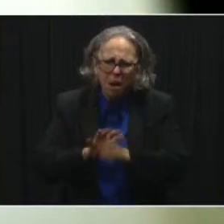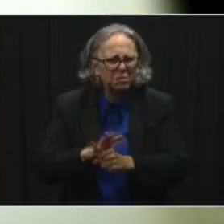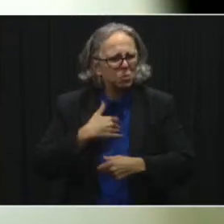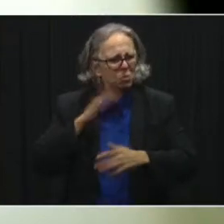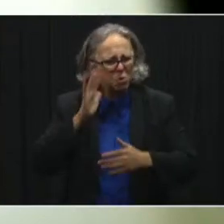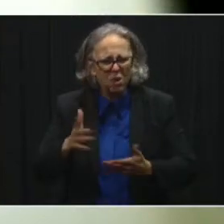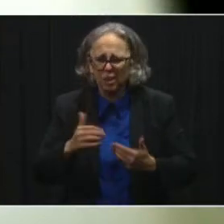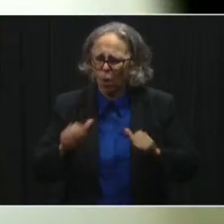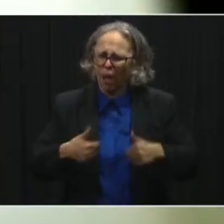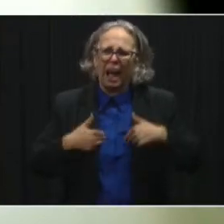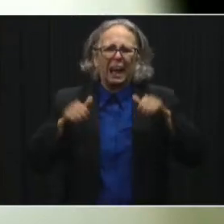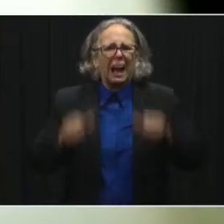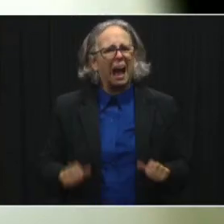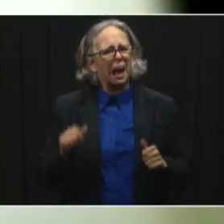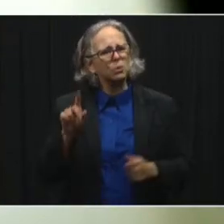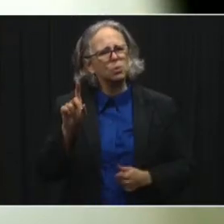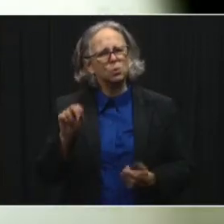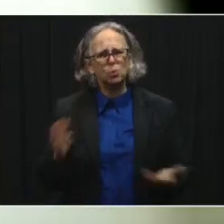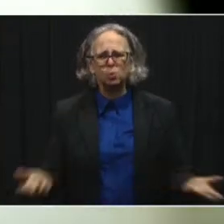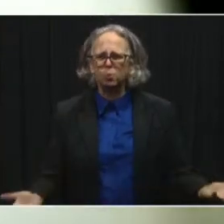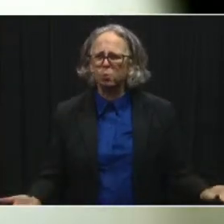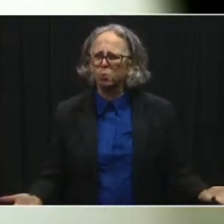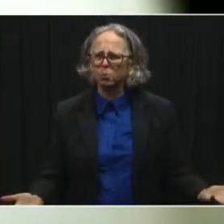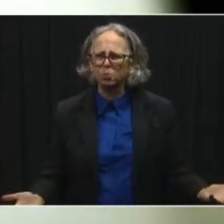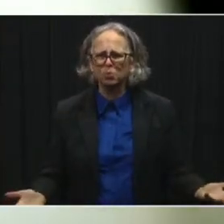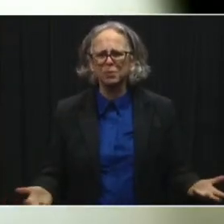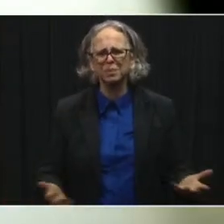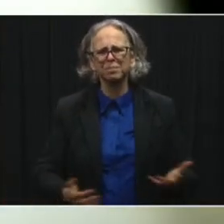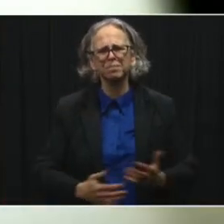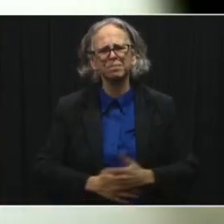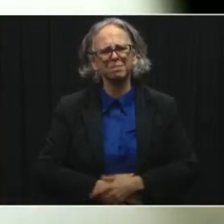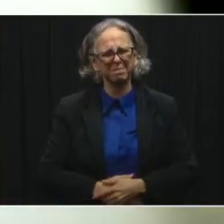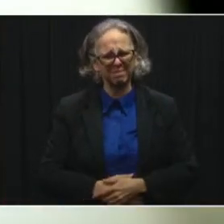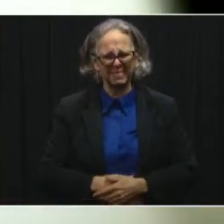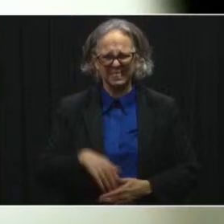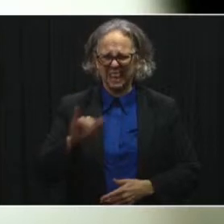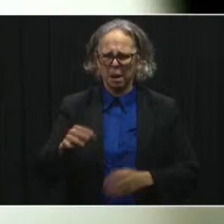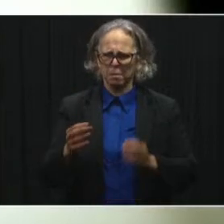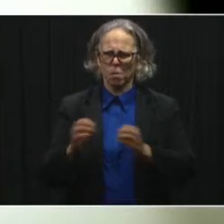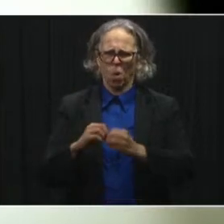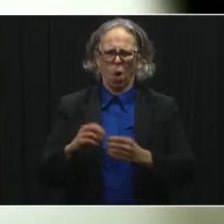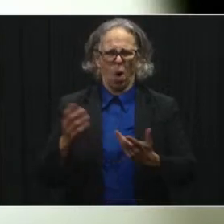sister, their son, their daughters, which is more of what we're seeing now.